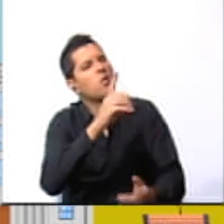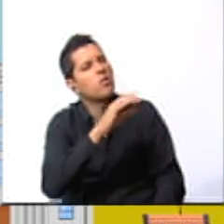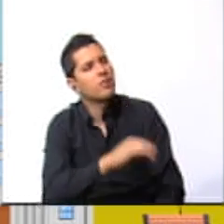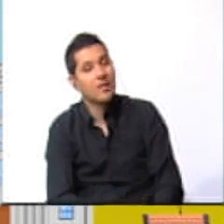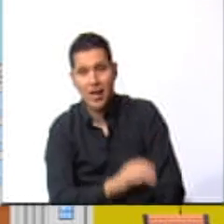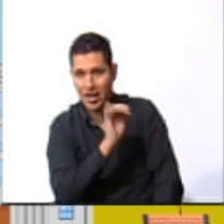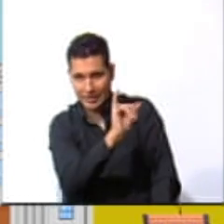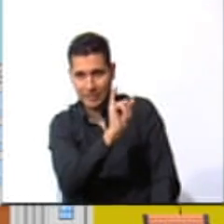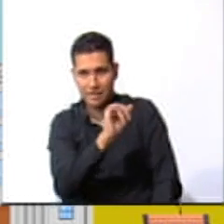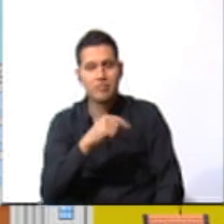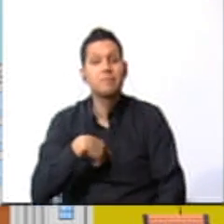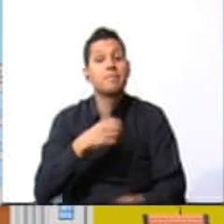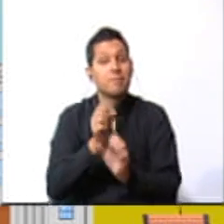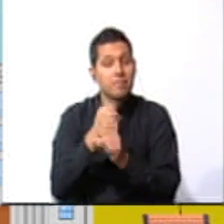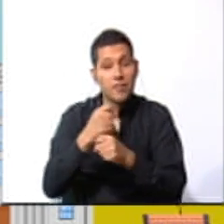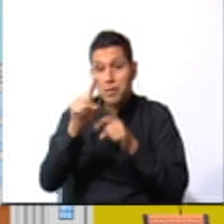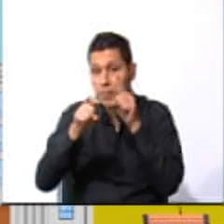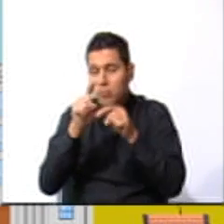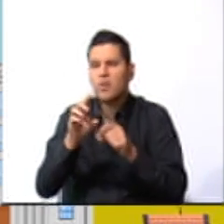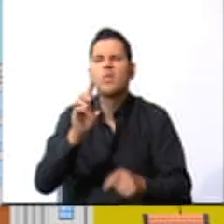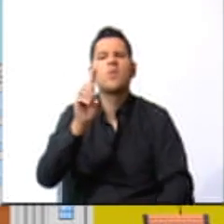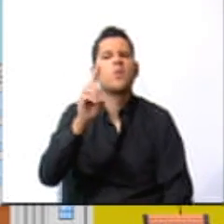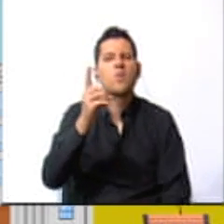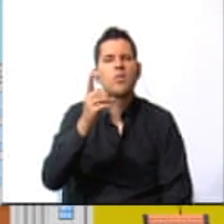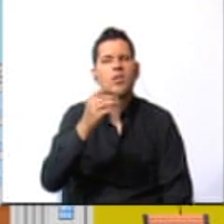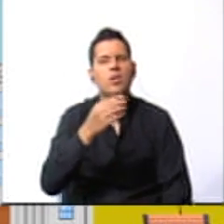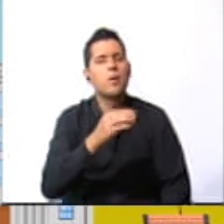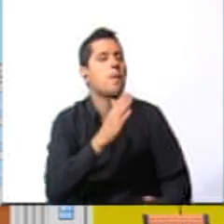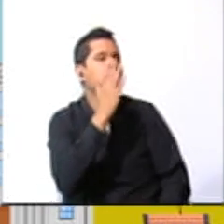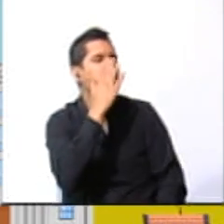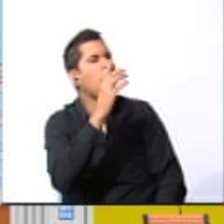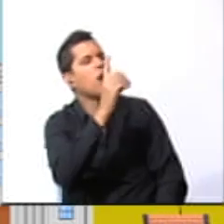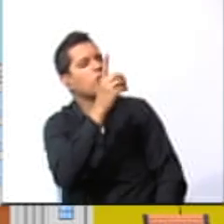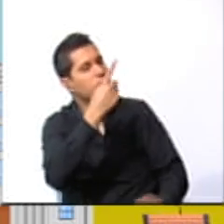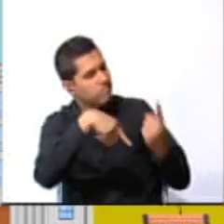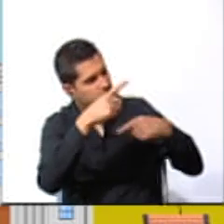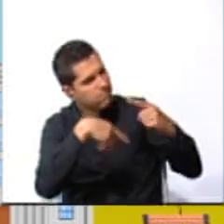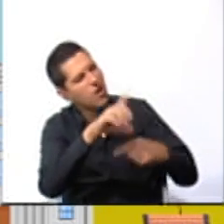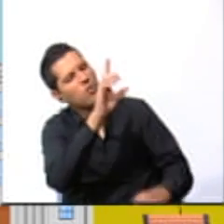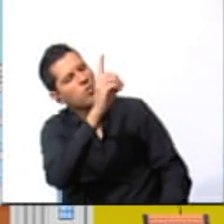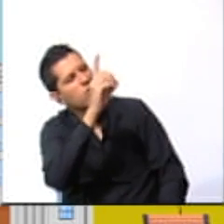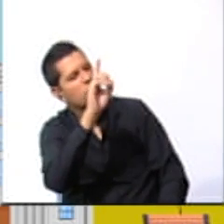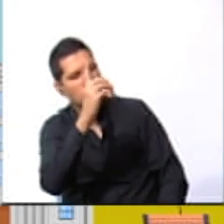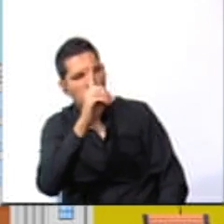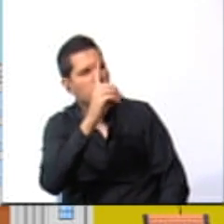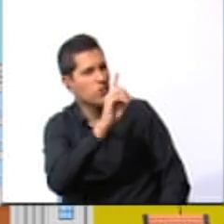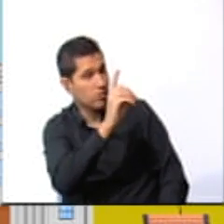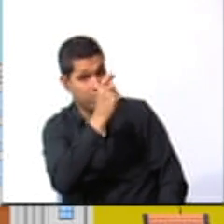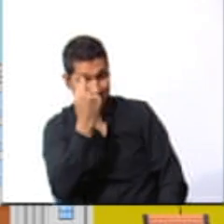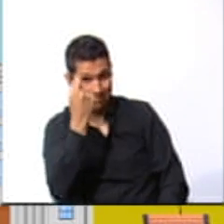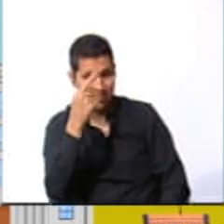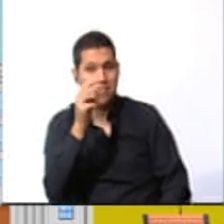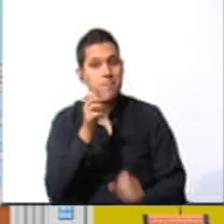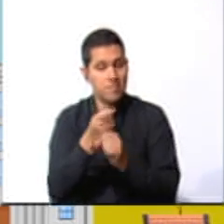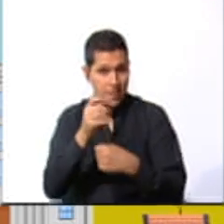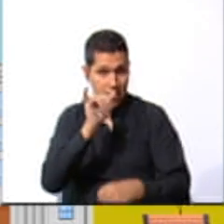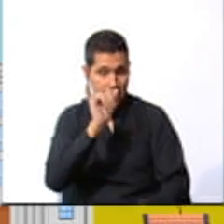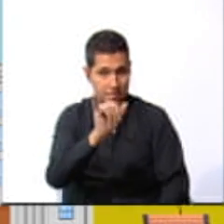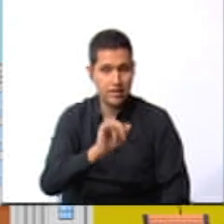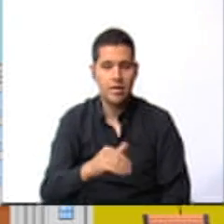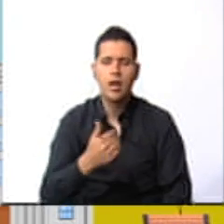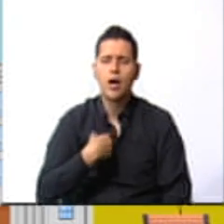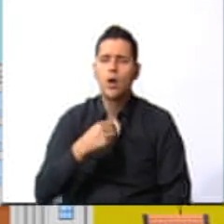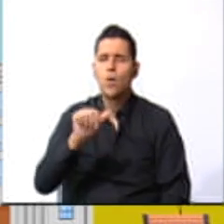hacer preguntas, where is? But Jack, there is another way to say where is. Hay